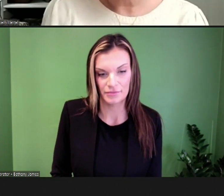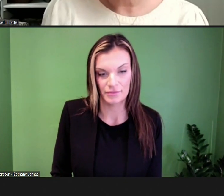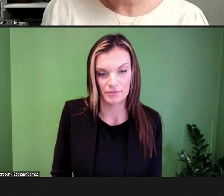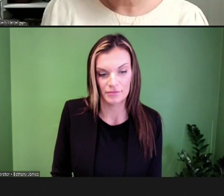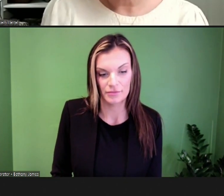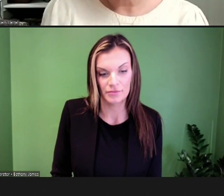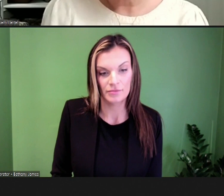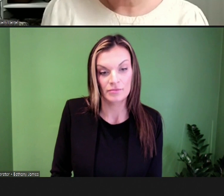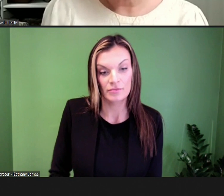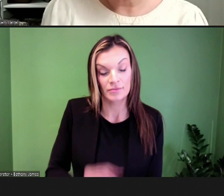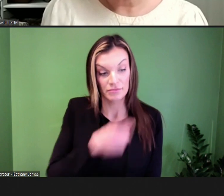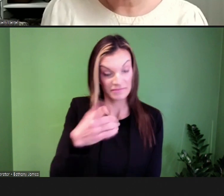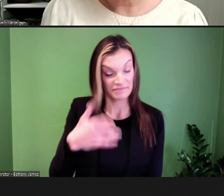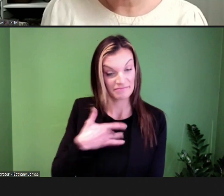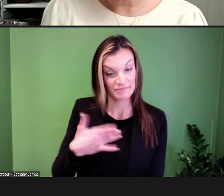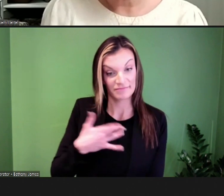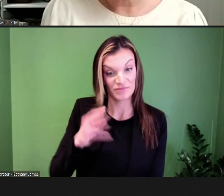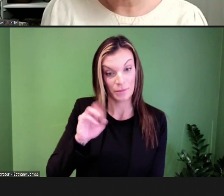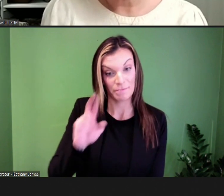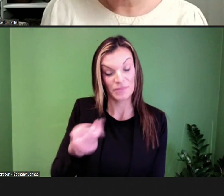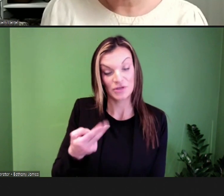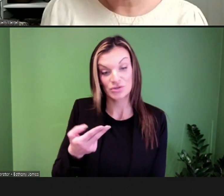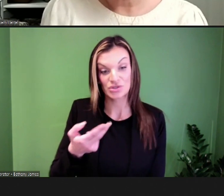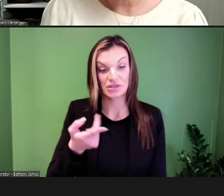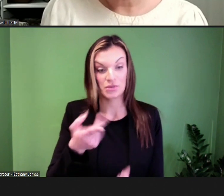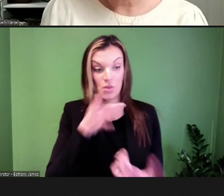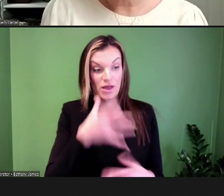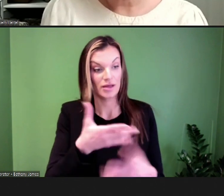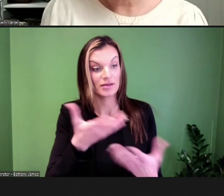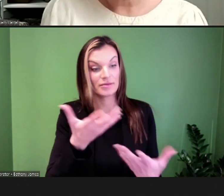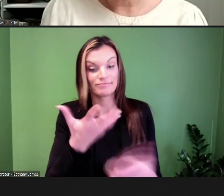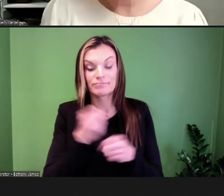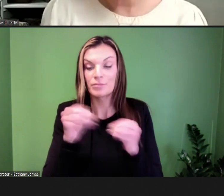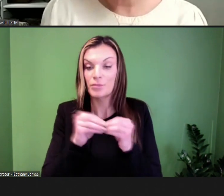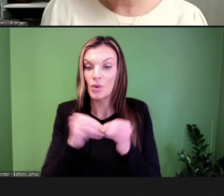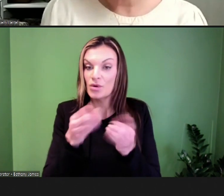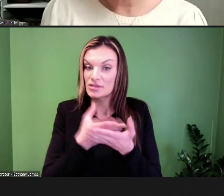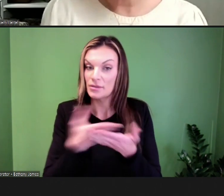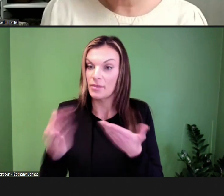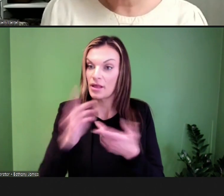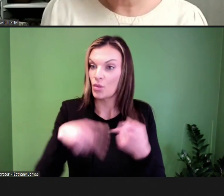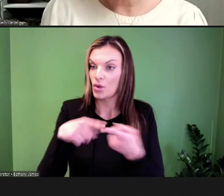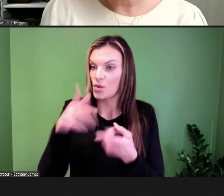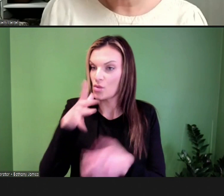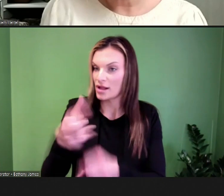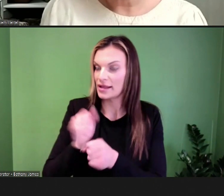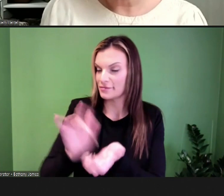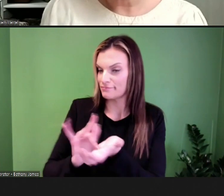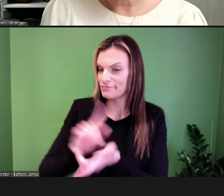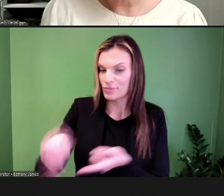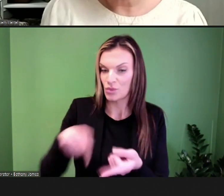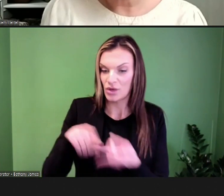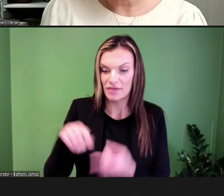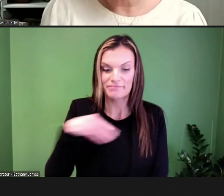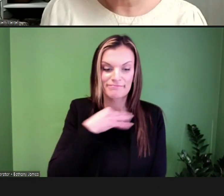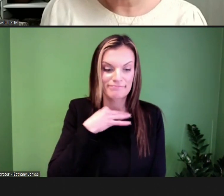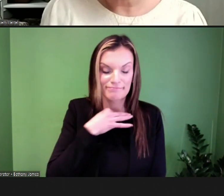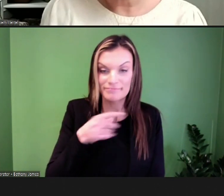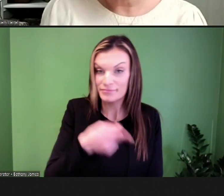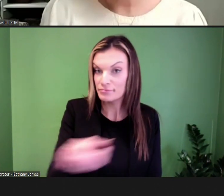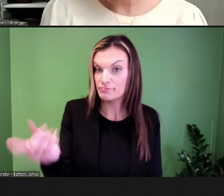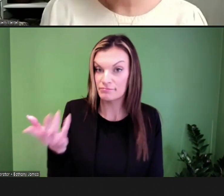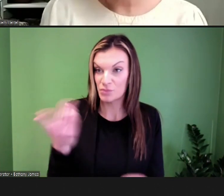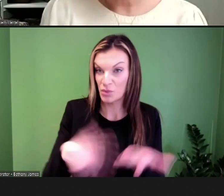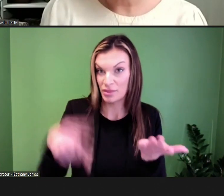When do you think Michigan will receive an additional supply of the antiviral drugs for COVID? This question is specific